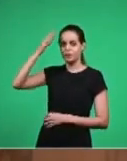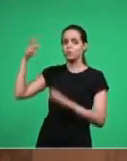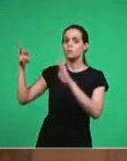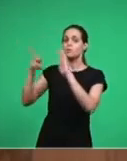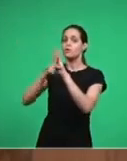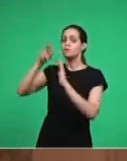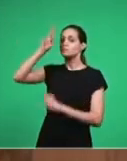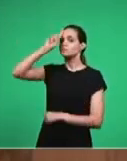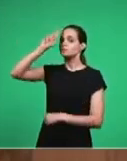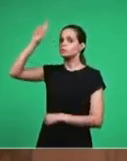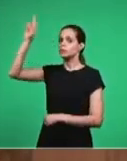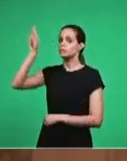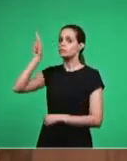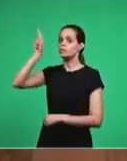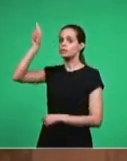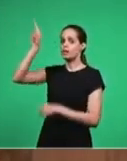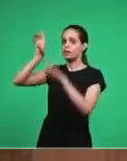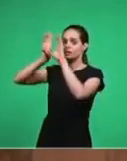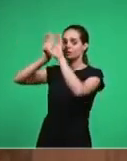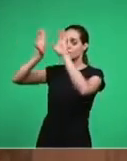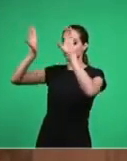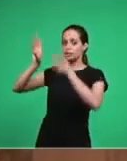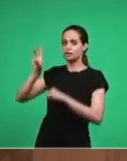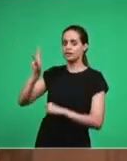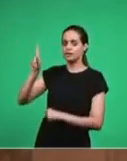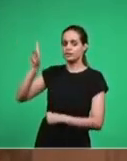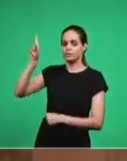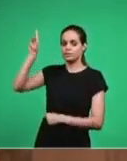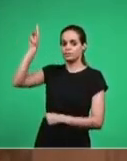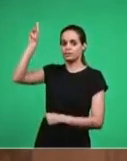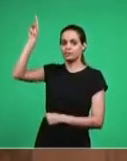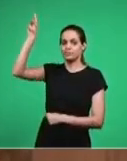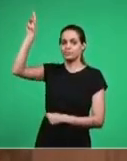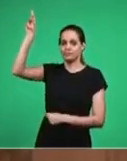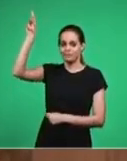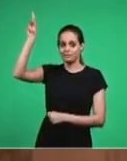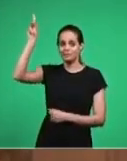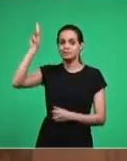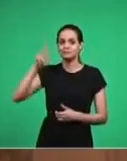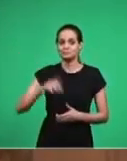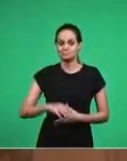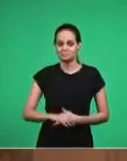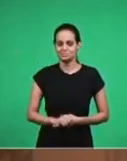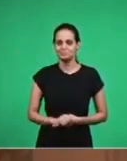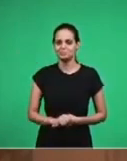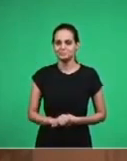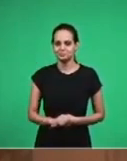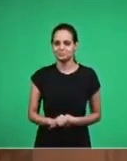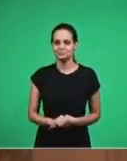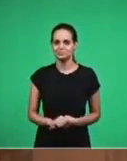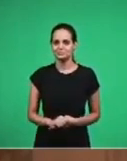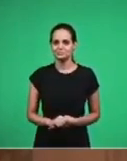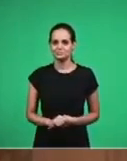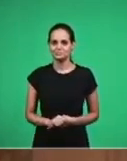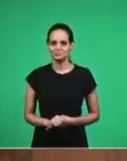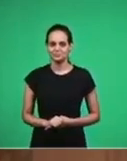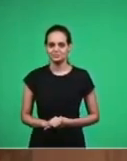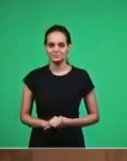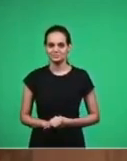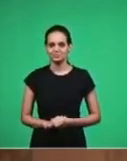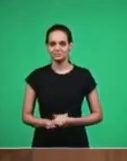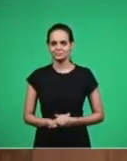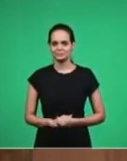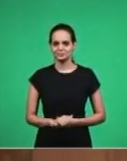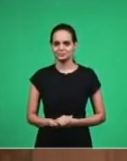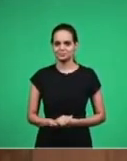above. Comes from heaven and reaches us through the Holy